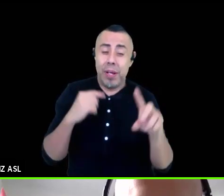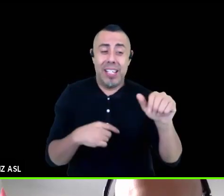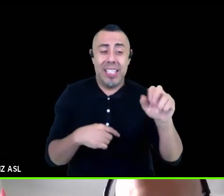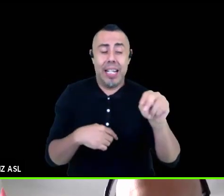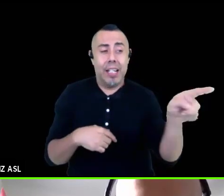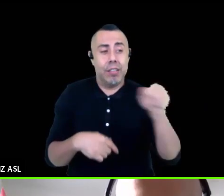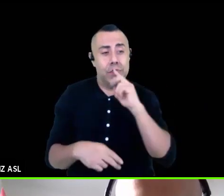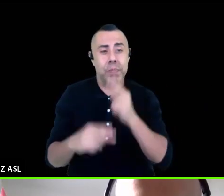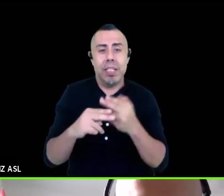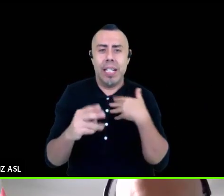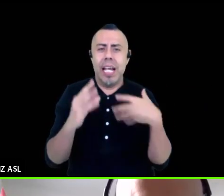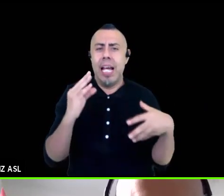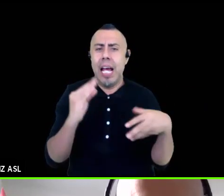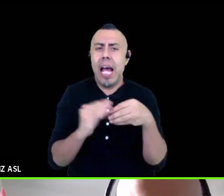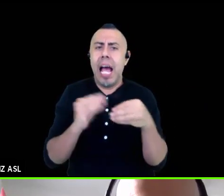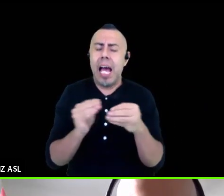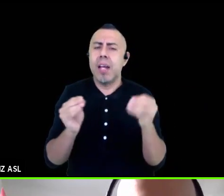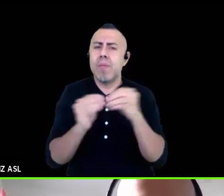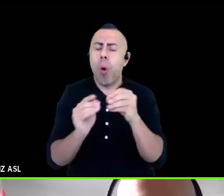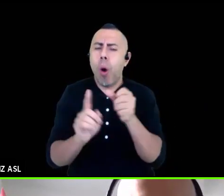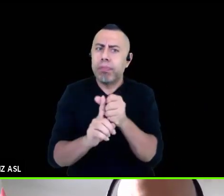some more dimensions to Graham.